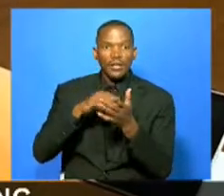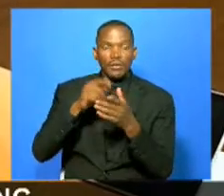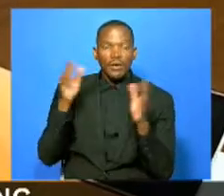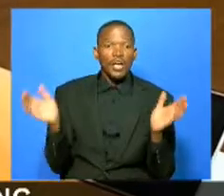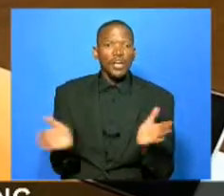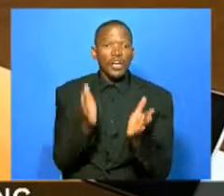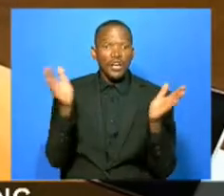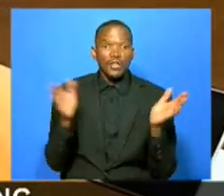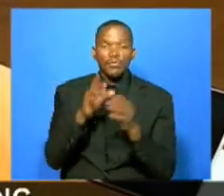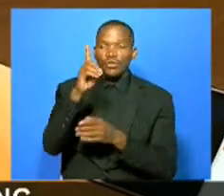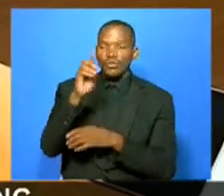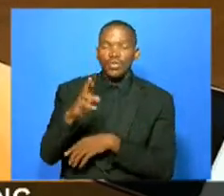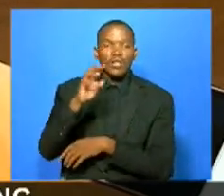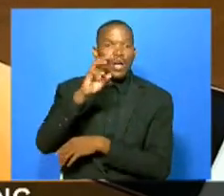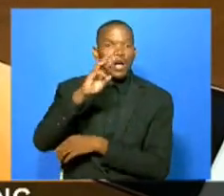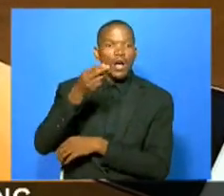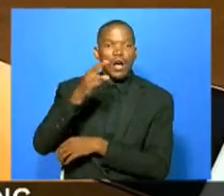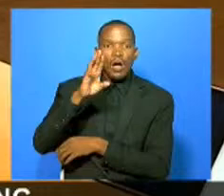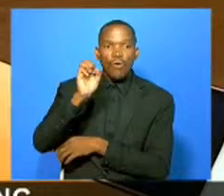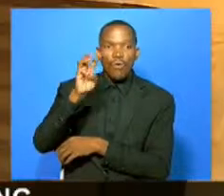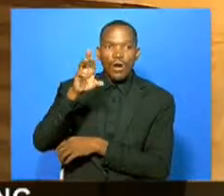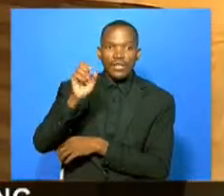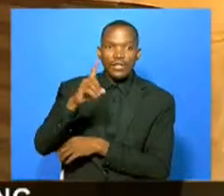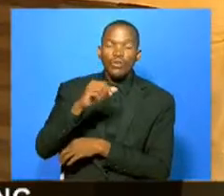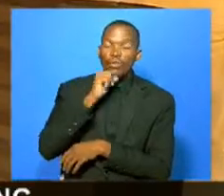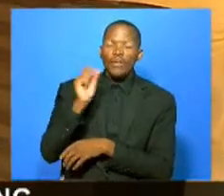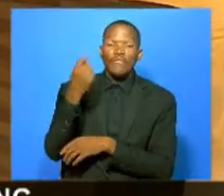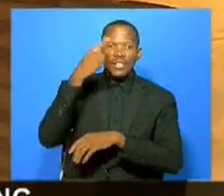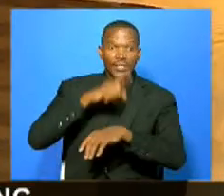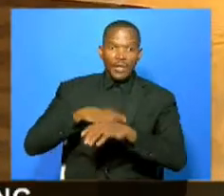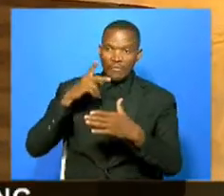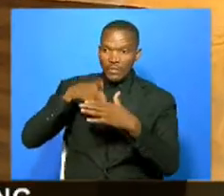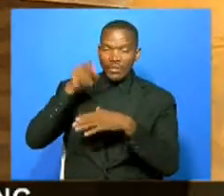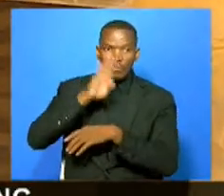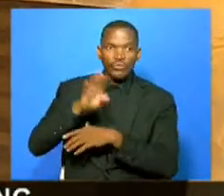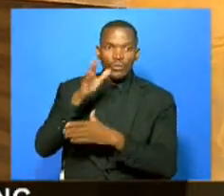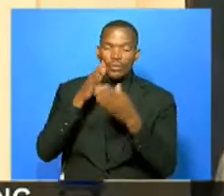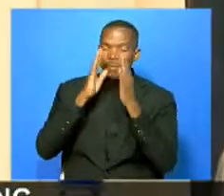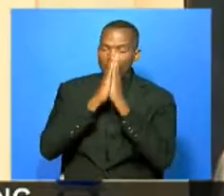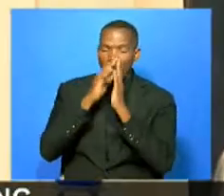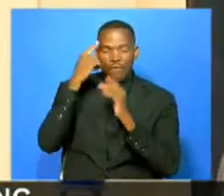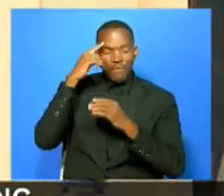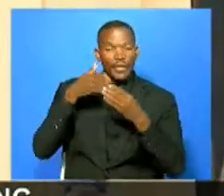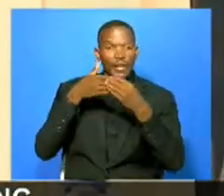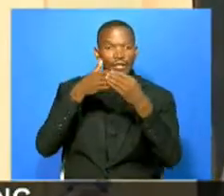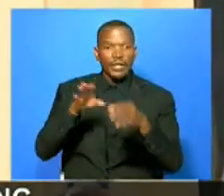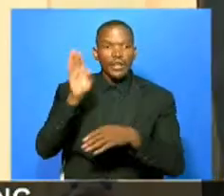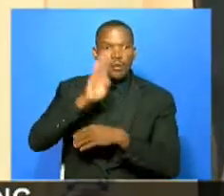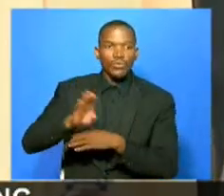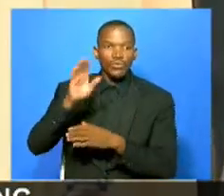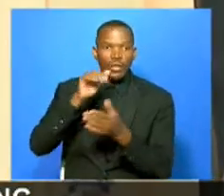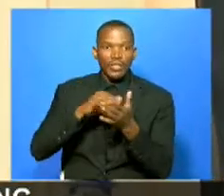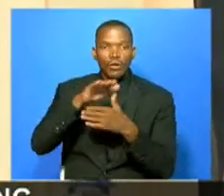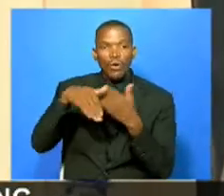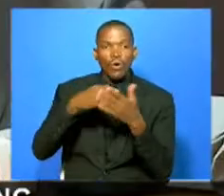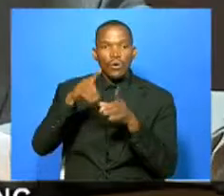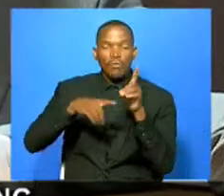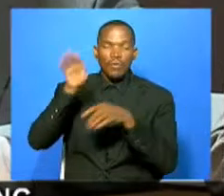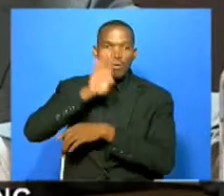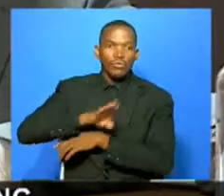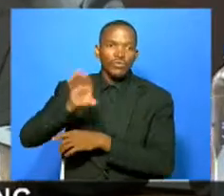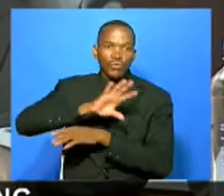kgothaditse Dr. Howard Browne yo e se la ntlha etela mono go rapelela boeteledipele jwa lefatshe leno ga mmogo le Batswana